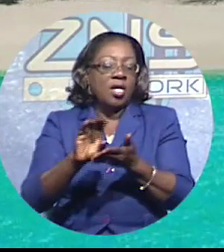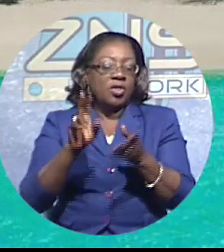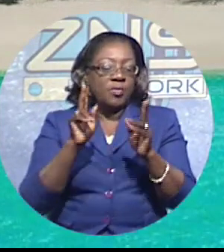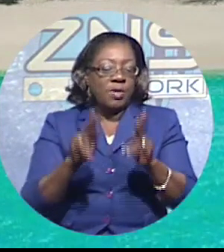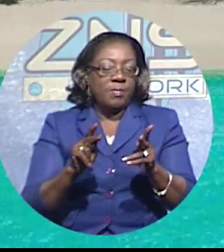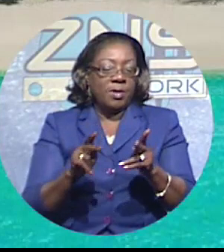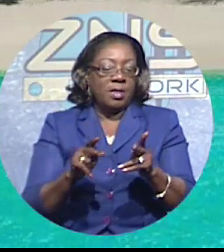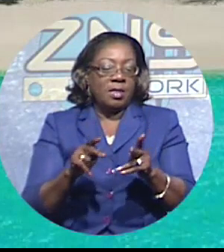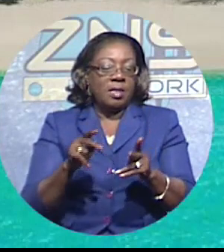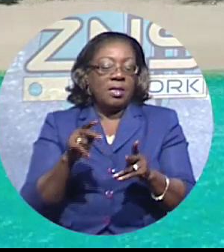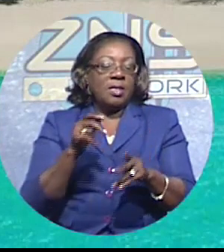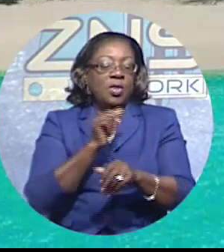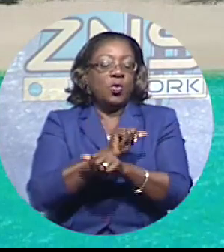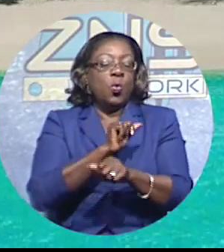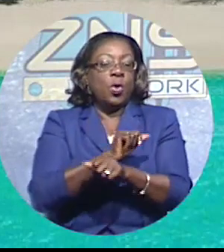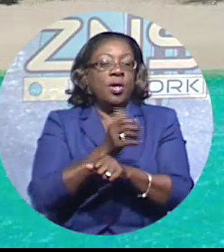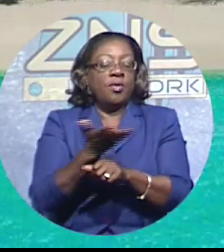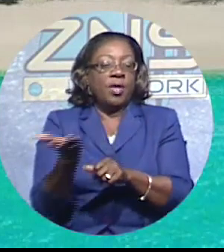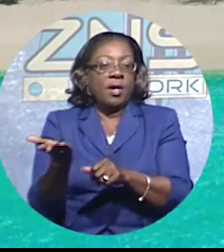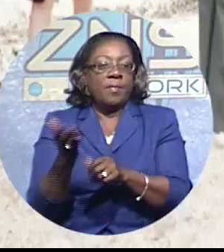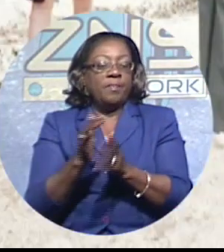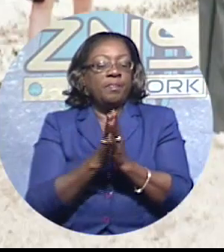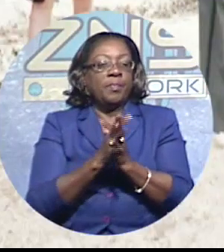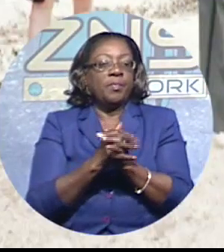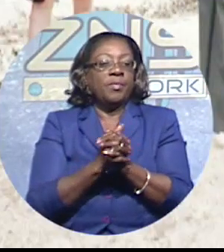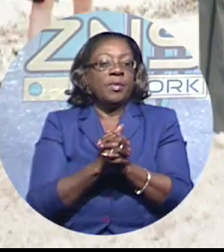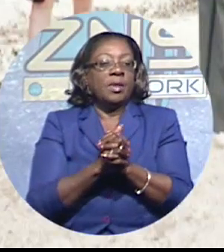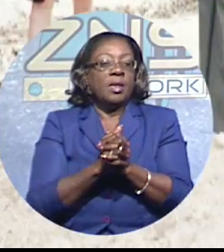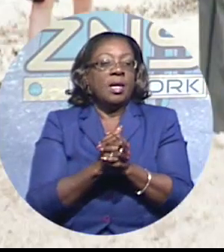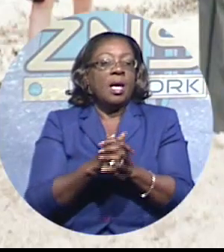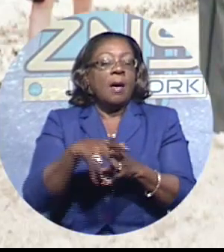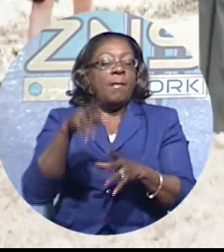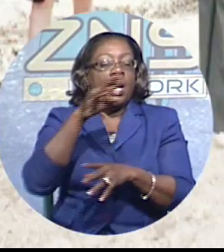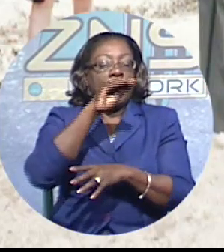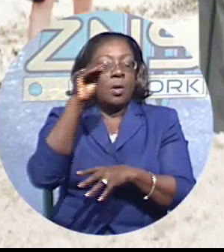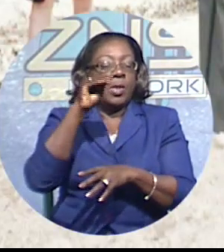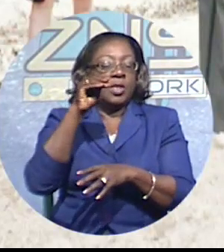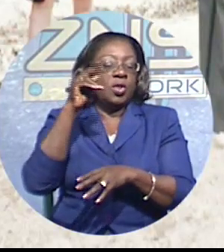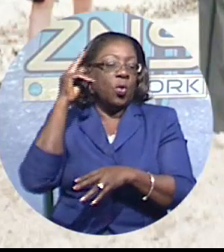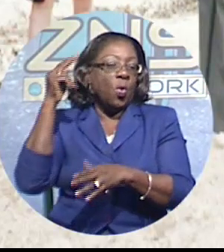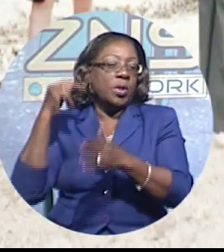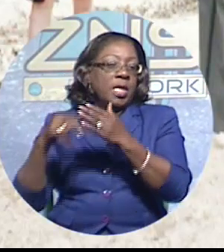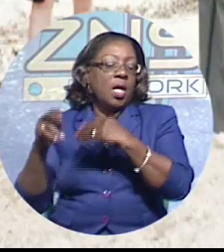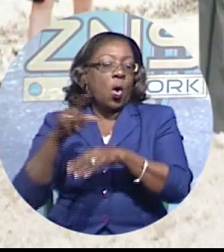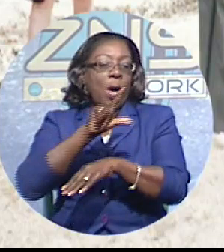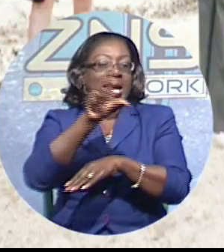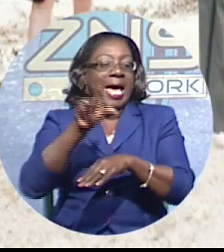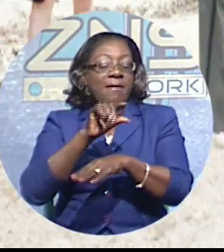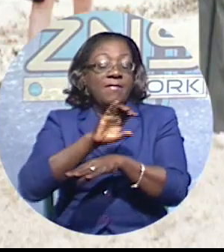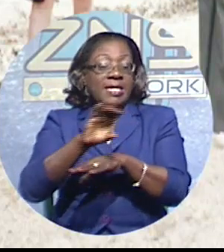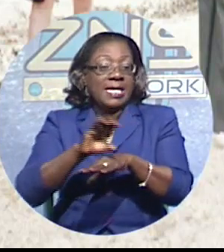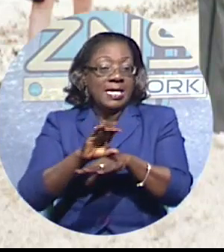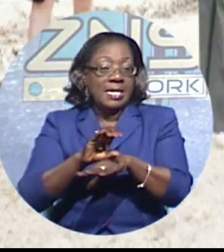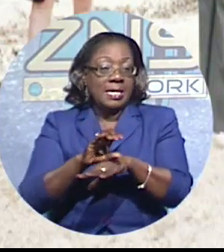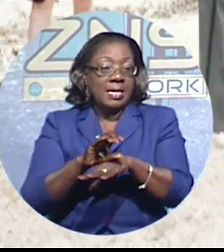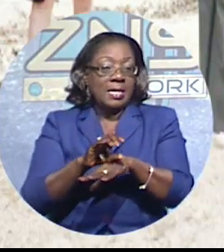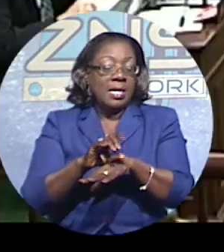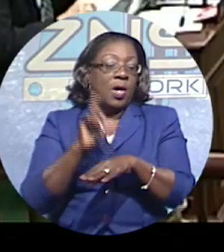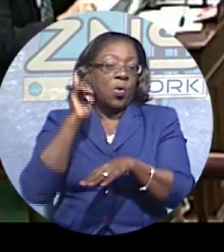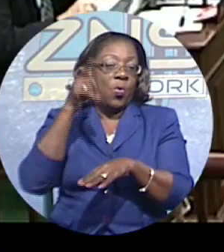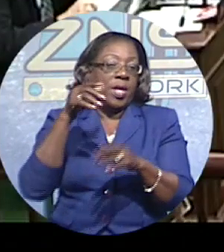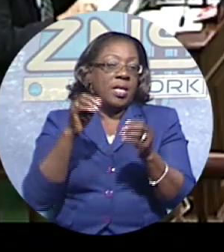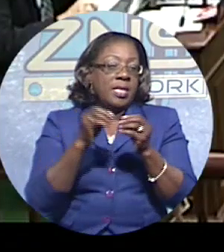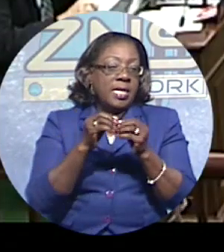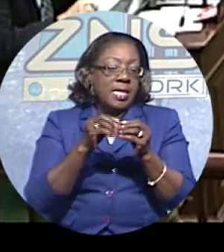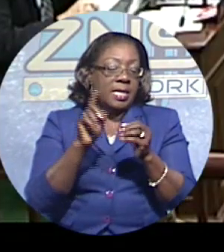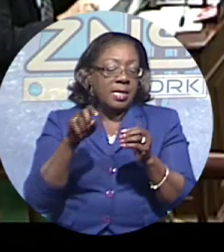construction and 300 in its operational stage. Mark Holowesco's boutique resort at Lyford Key is reportedly advancing. So too